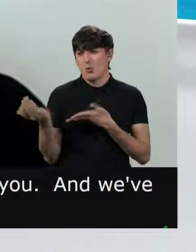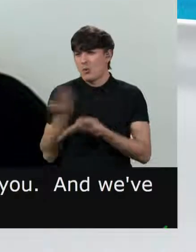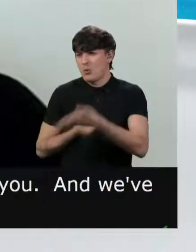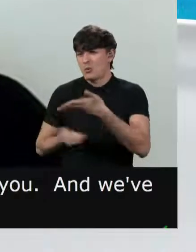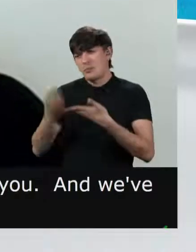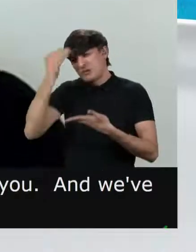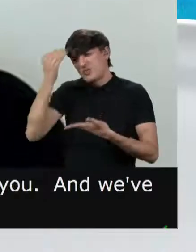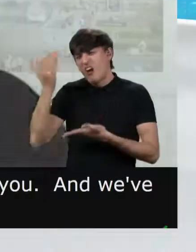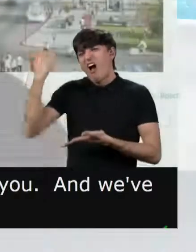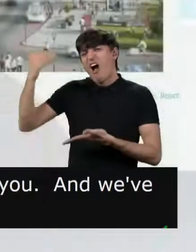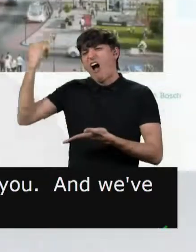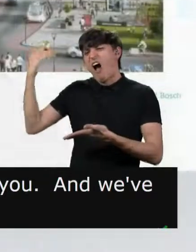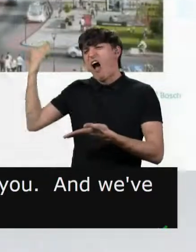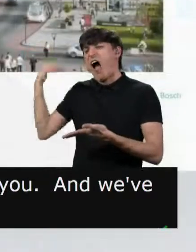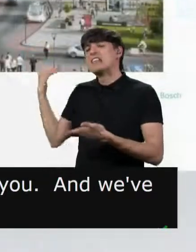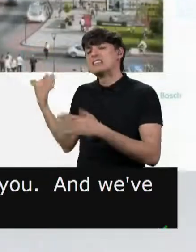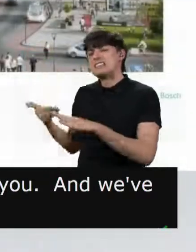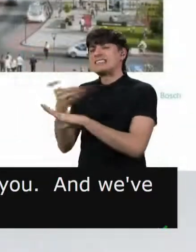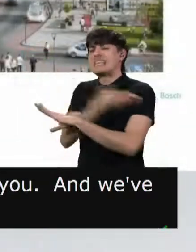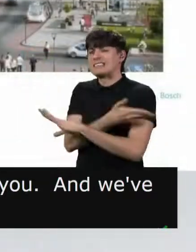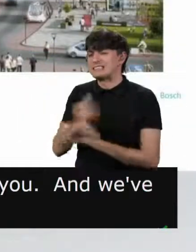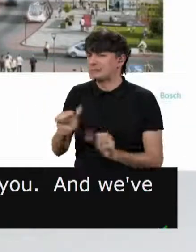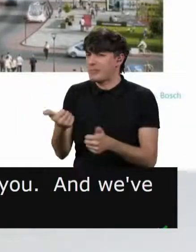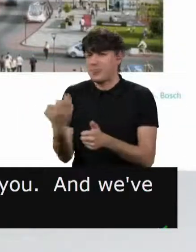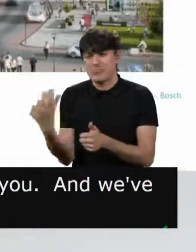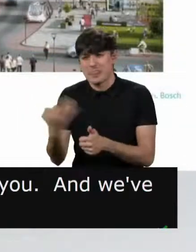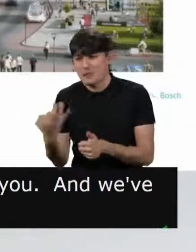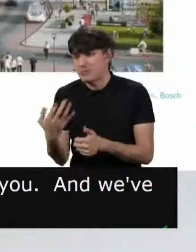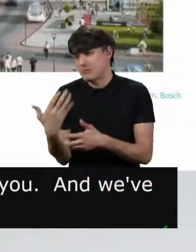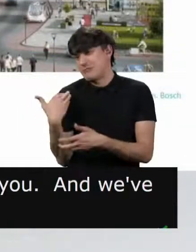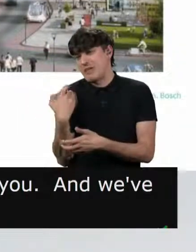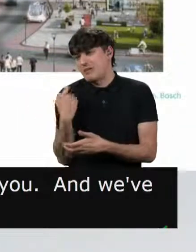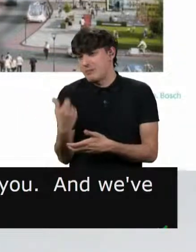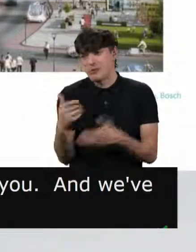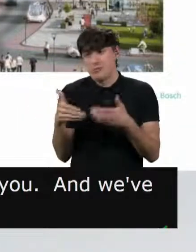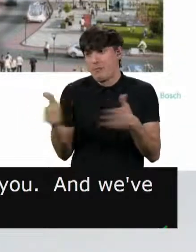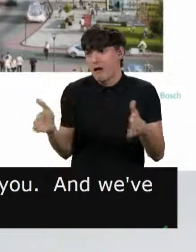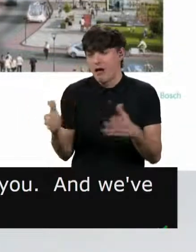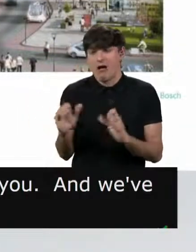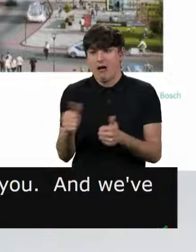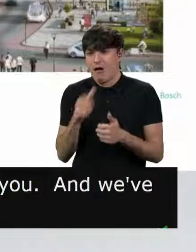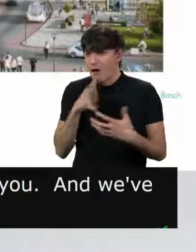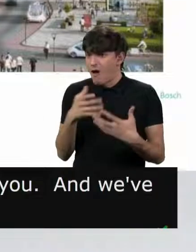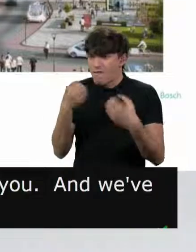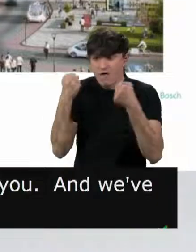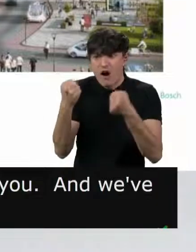just very recently. We should have started this work probably much sooner, but we are working intensely now